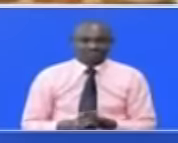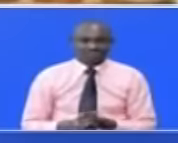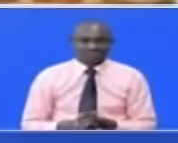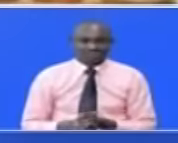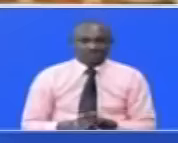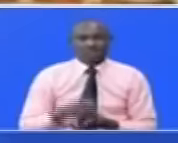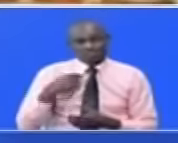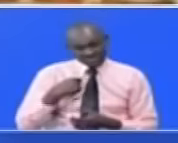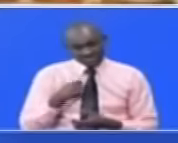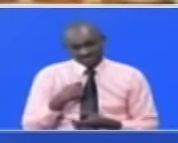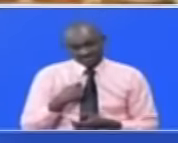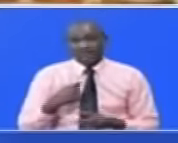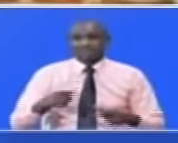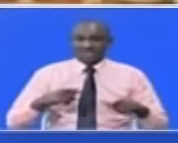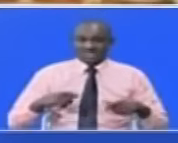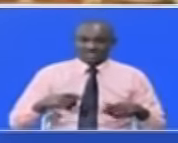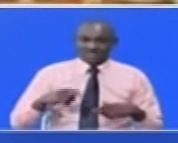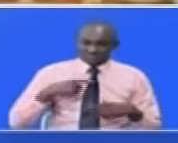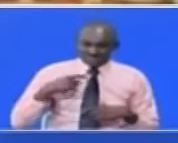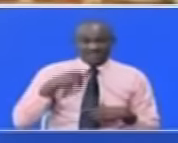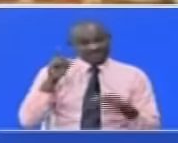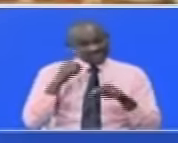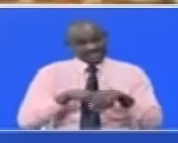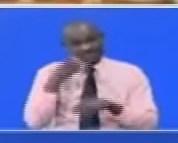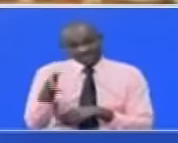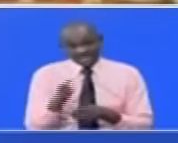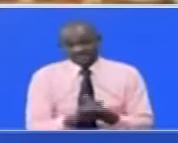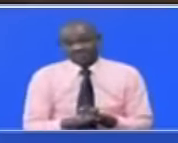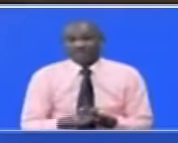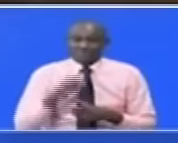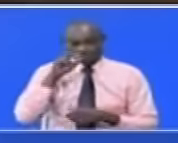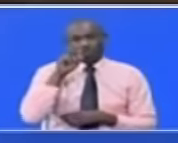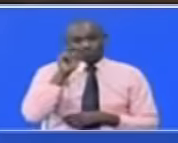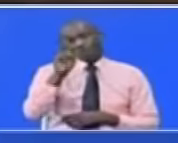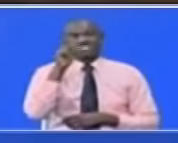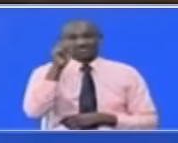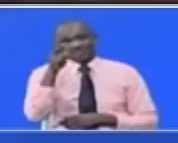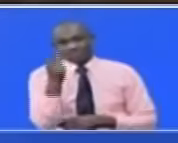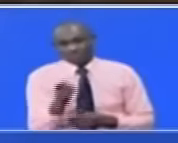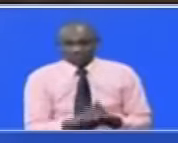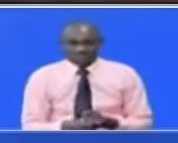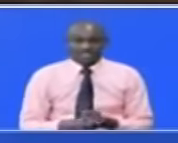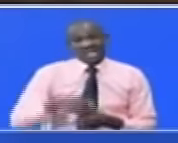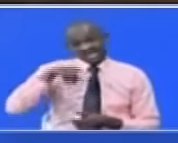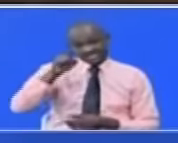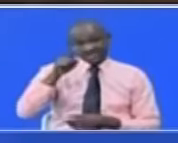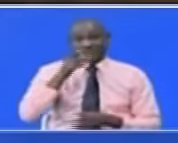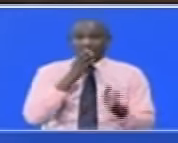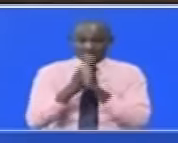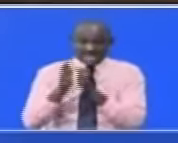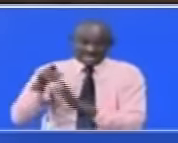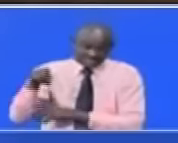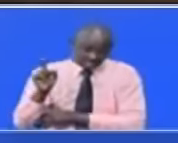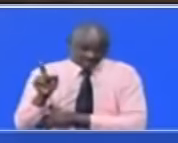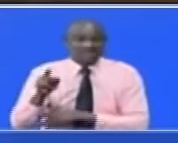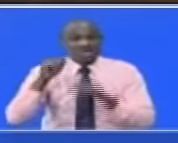I read a bit and then, like, I watch TV. Best asset she has is time management. She has been